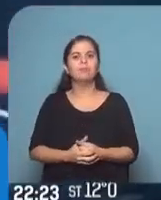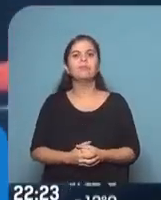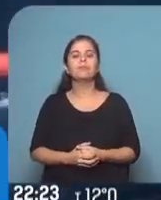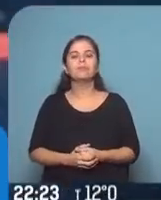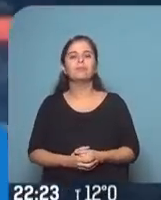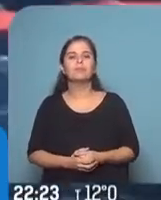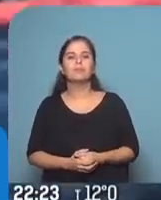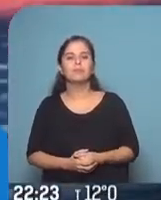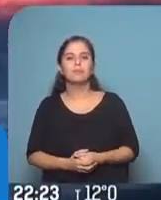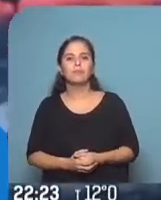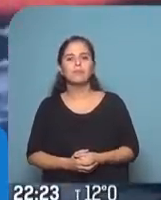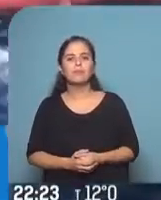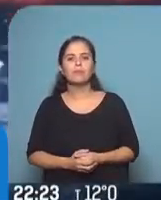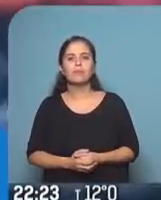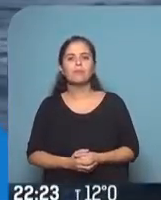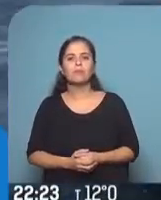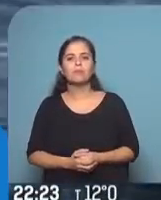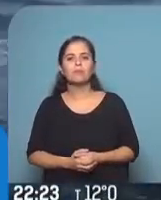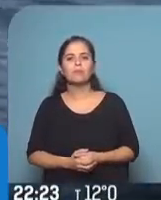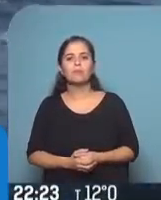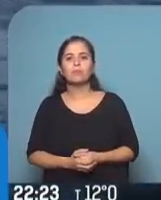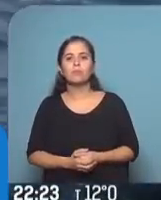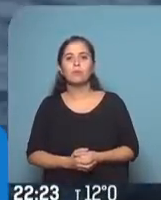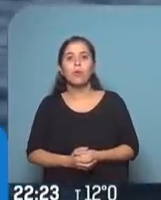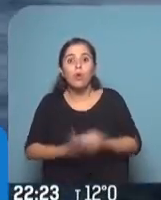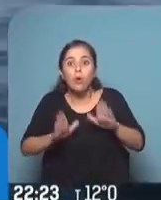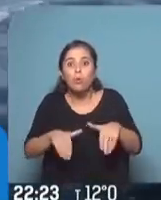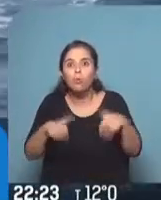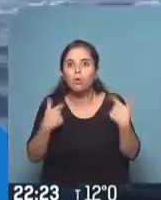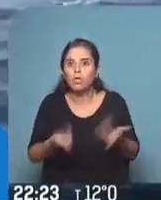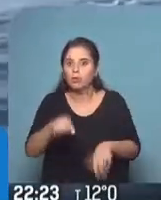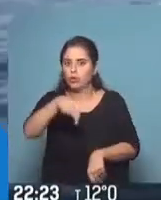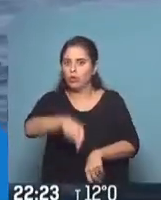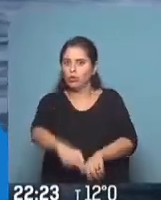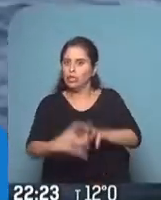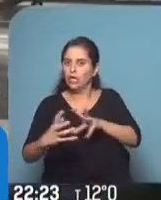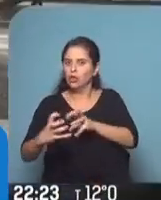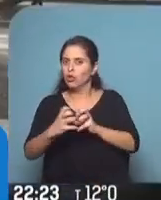guerra civil en Yemen, terminaron de recalentar el escenario regional.